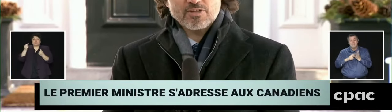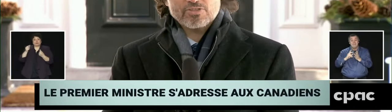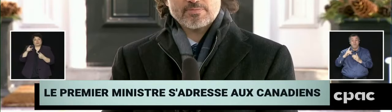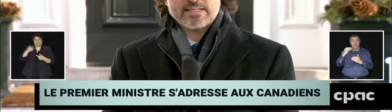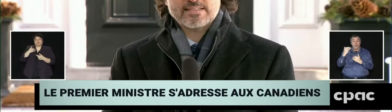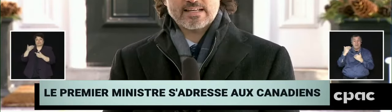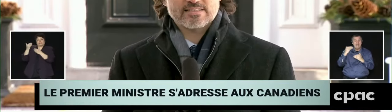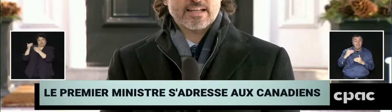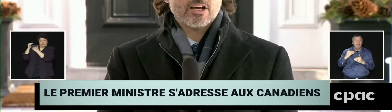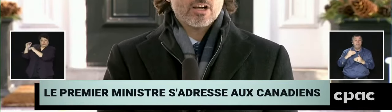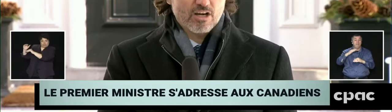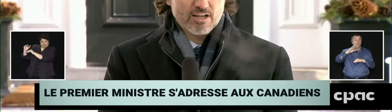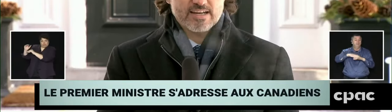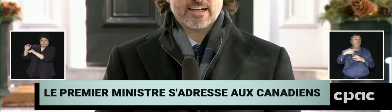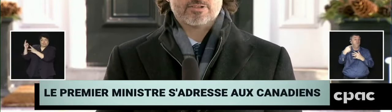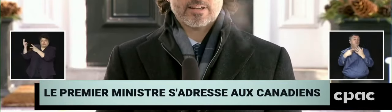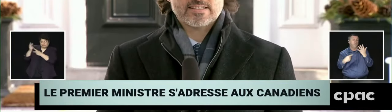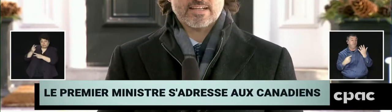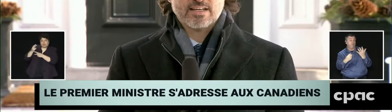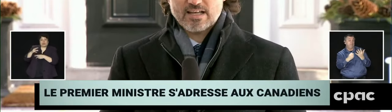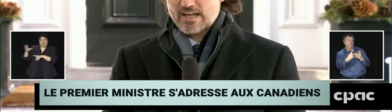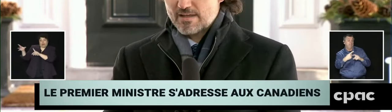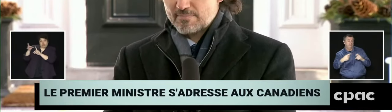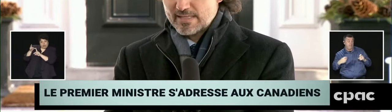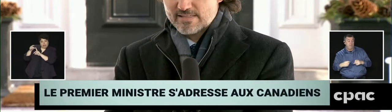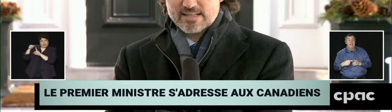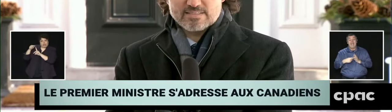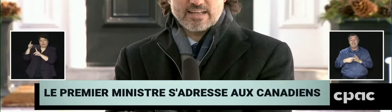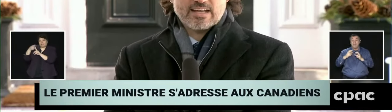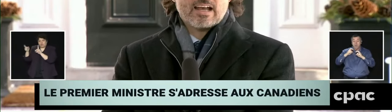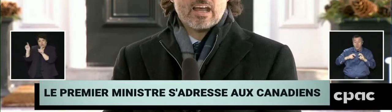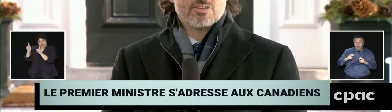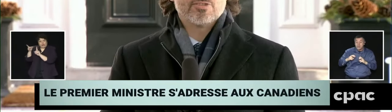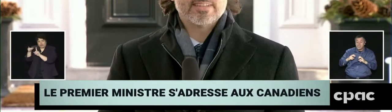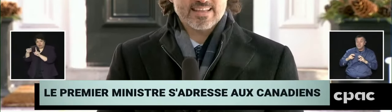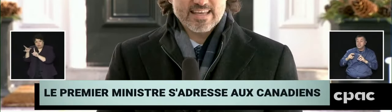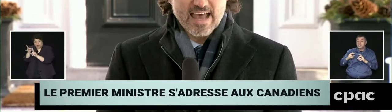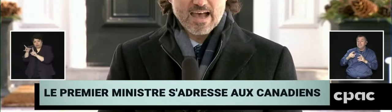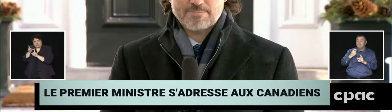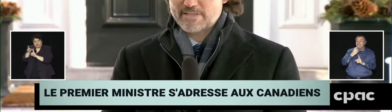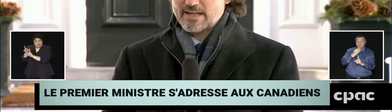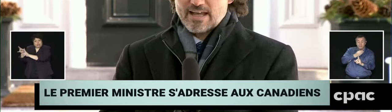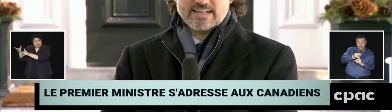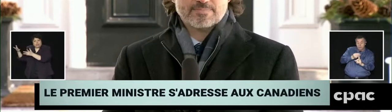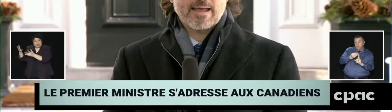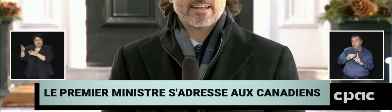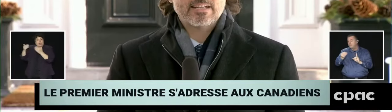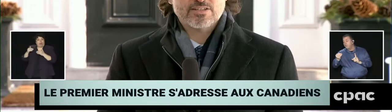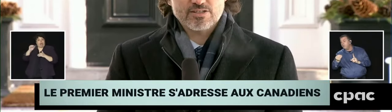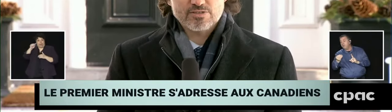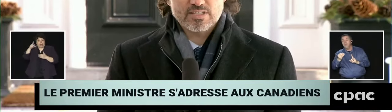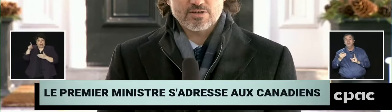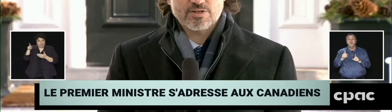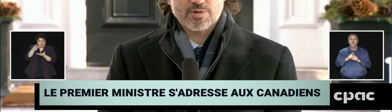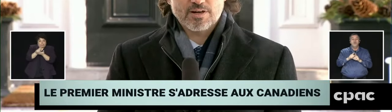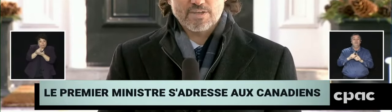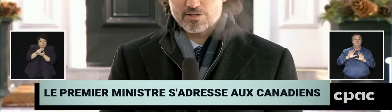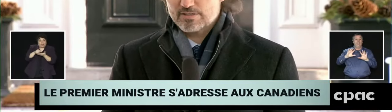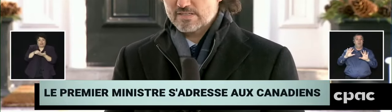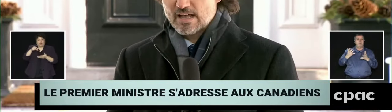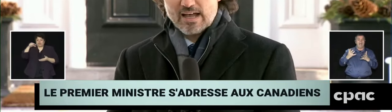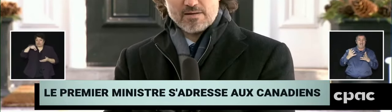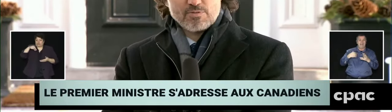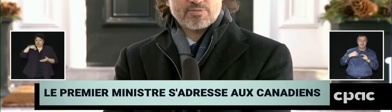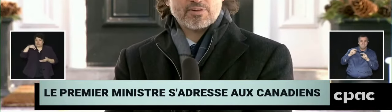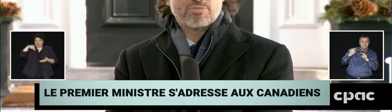but also means things like contact tracing, means things like using the app and expanding it to use QR